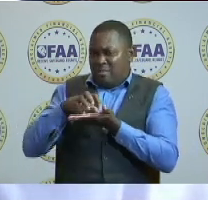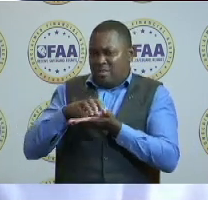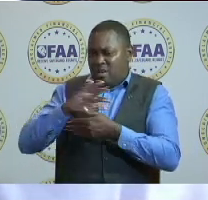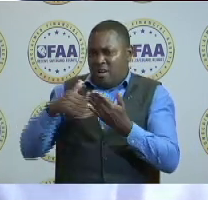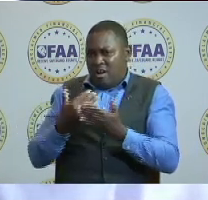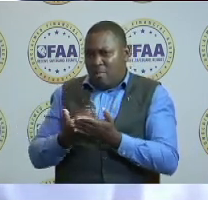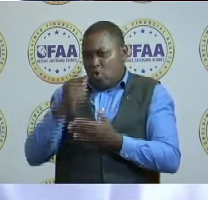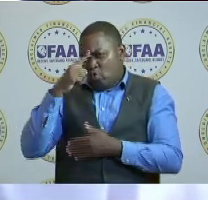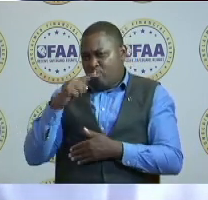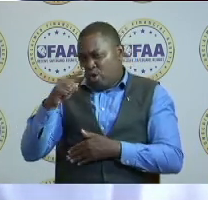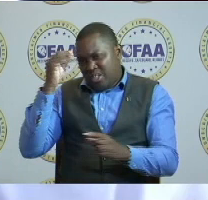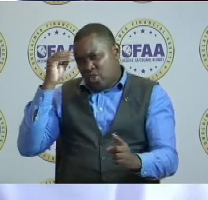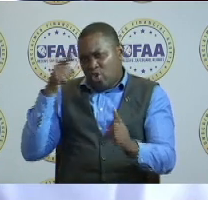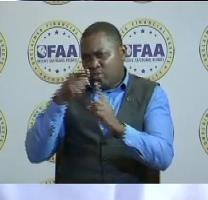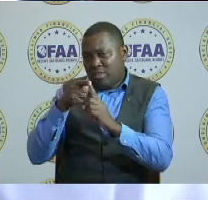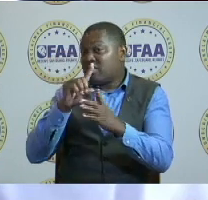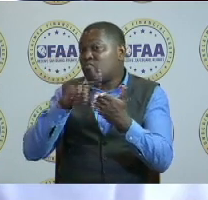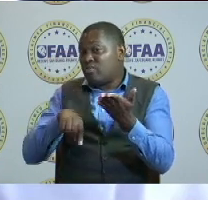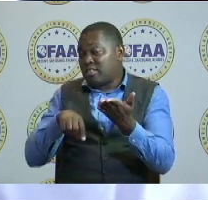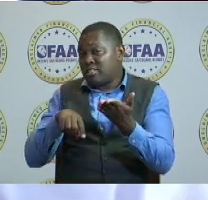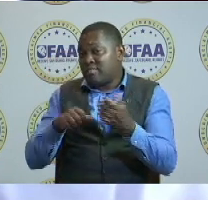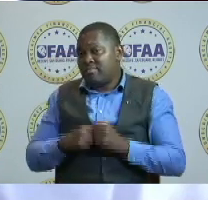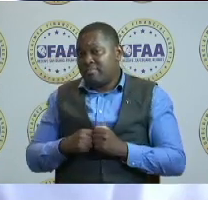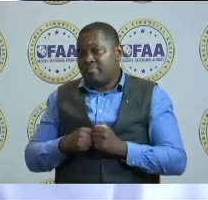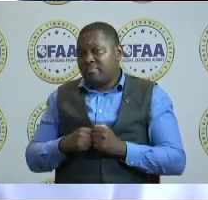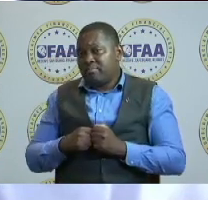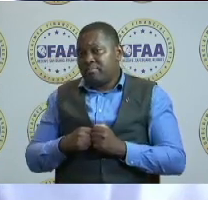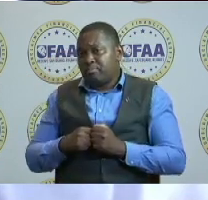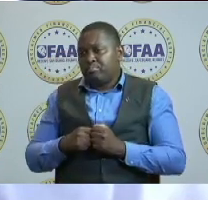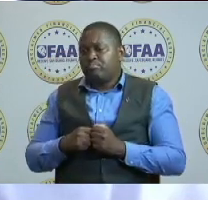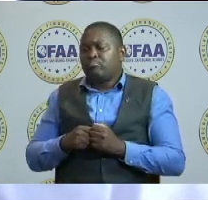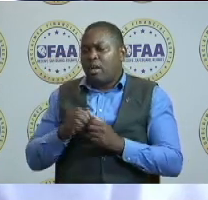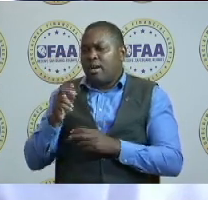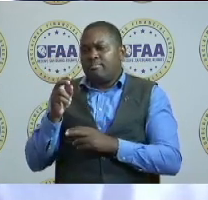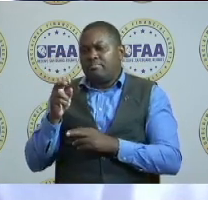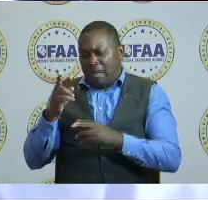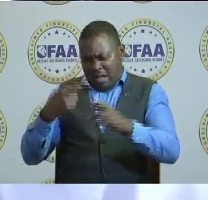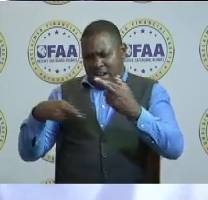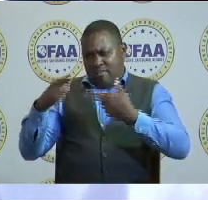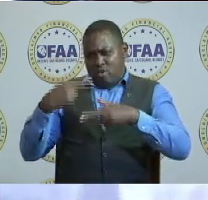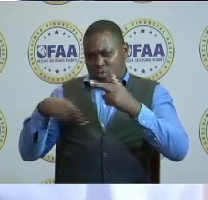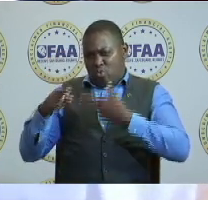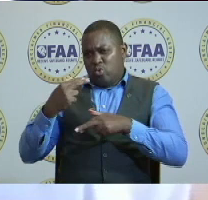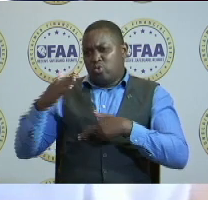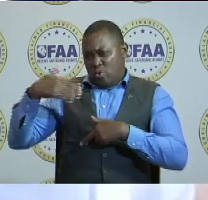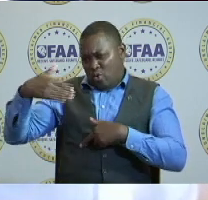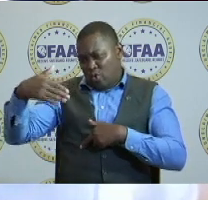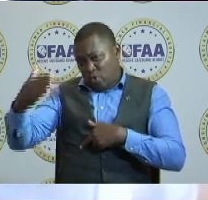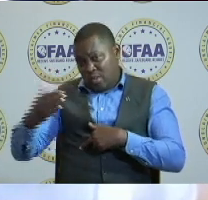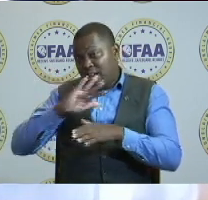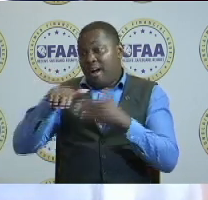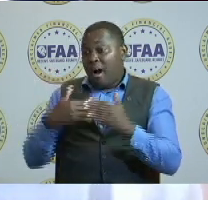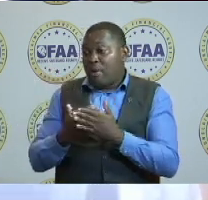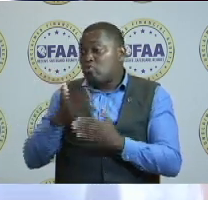objective is to conduct regular reviews on the definition and the